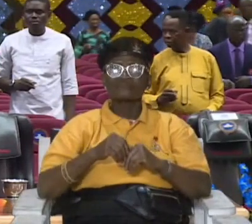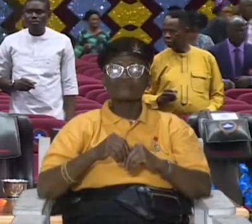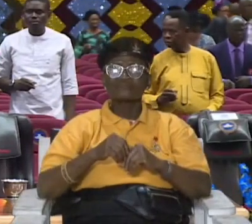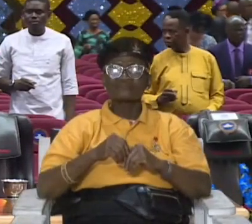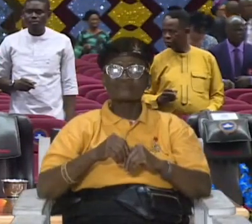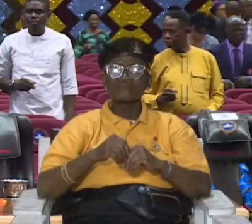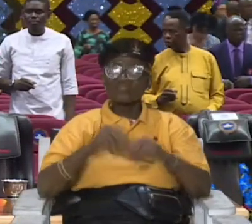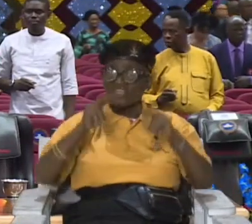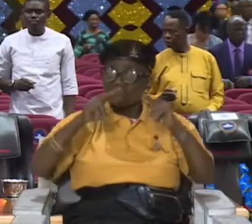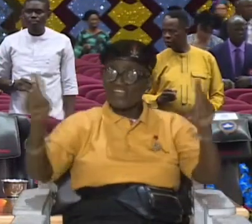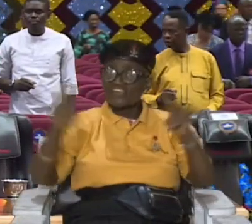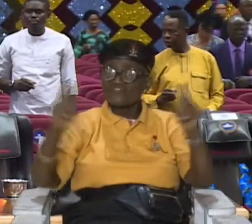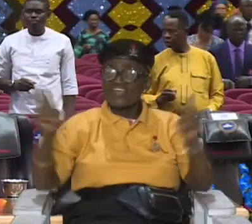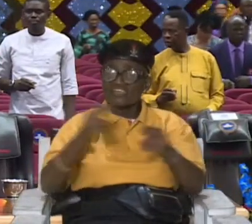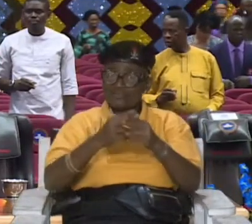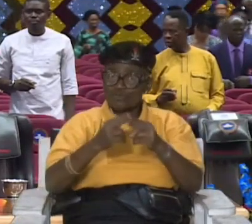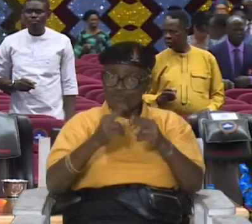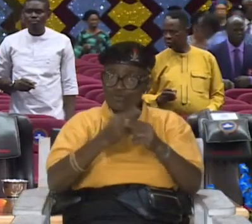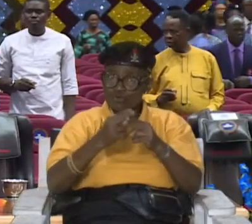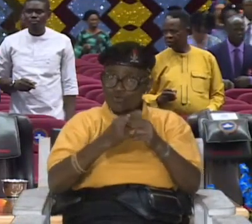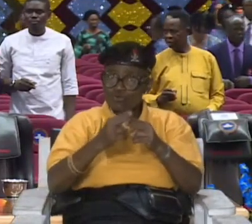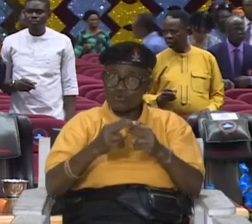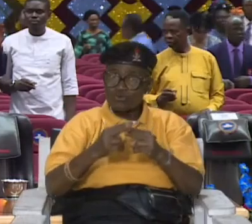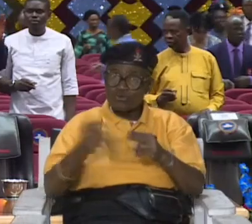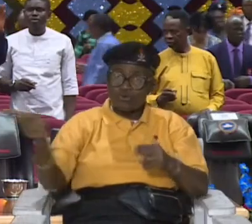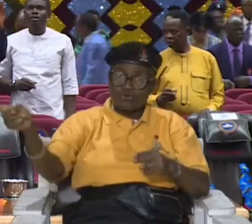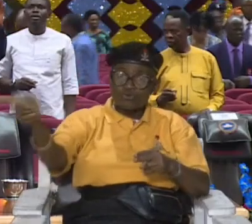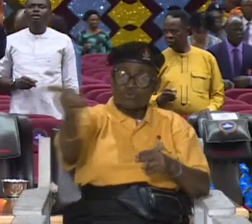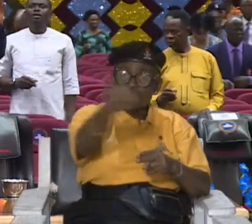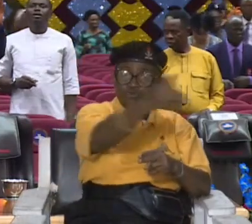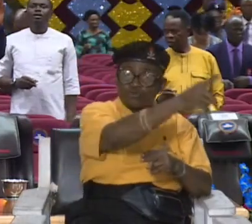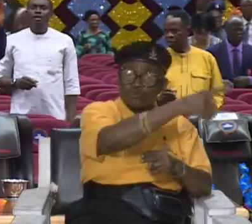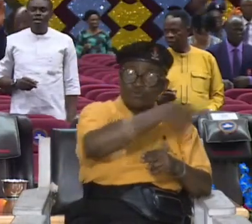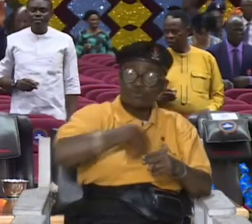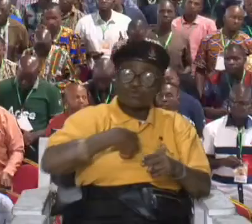And very, very soon, you yourself will know something had happened.